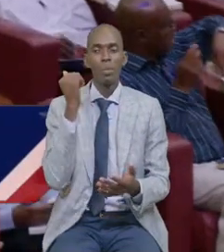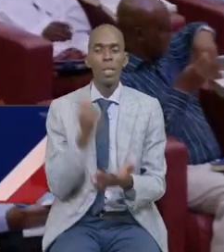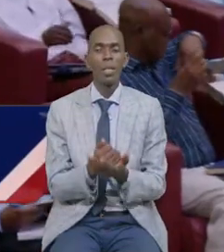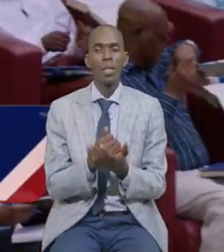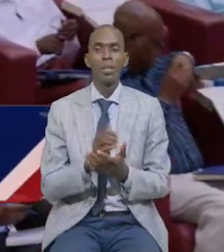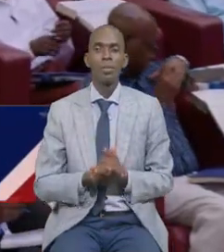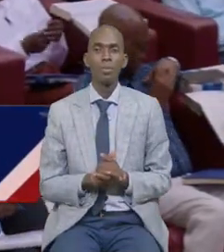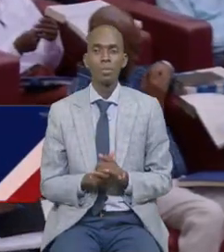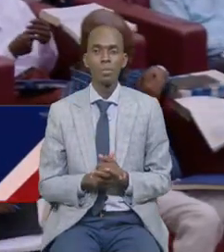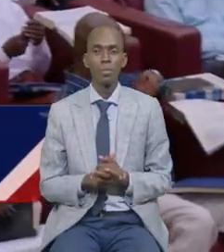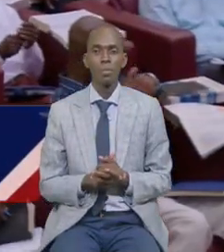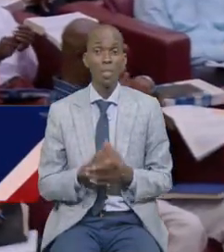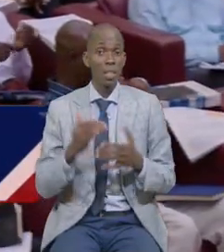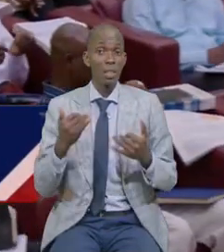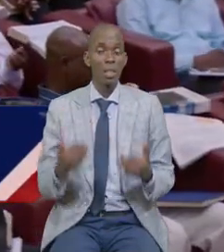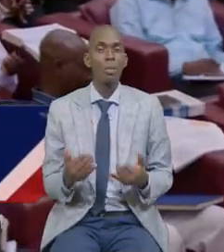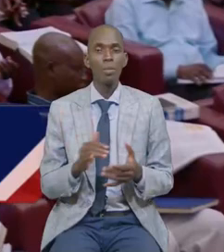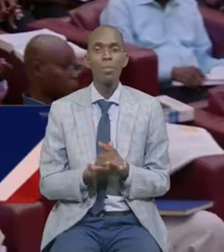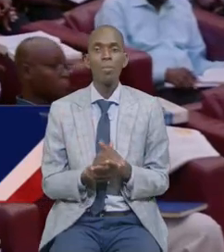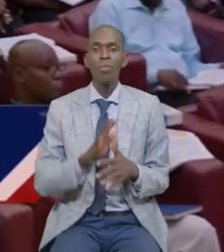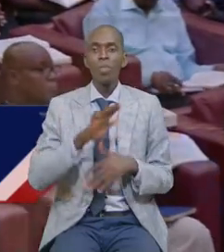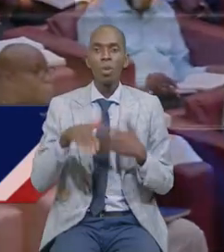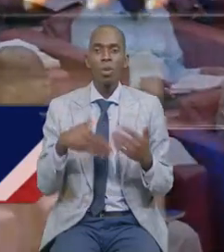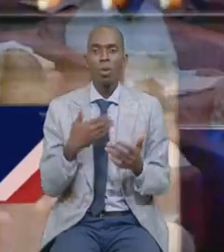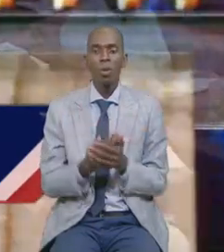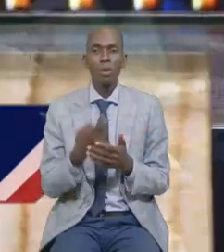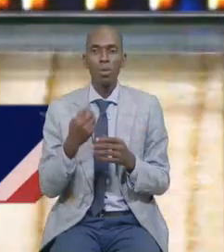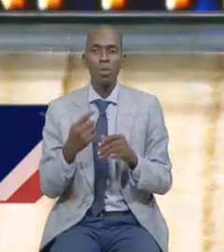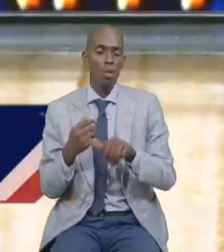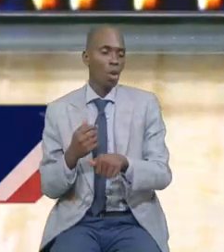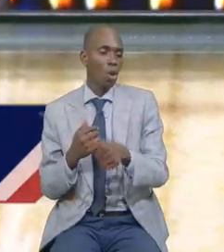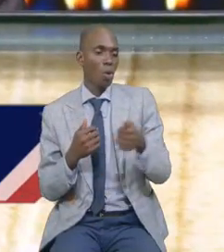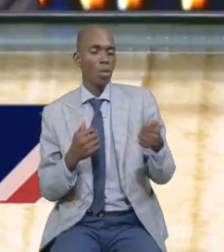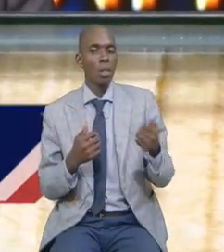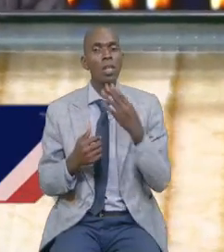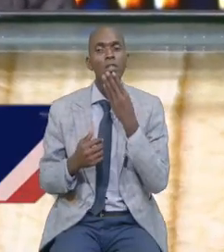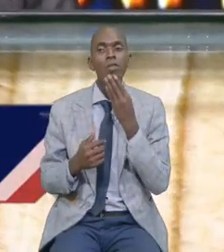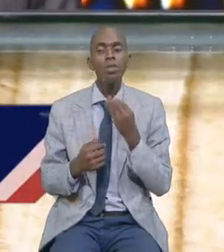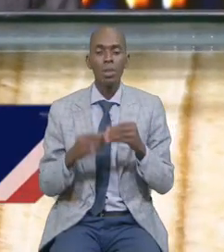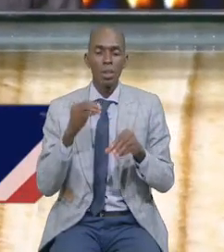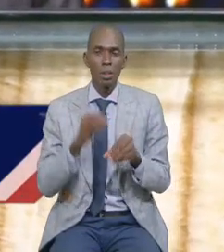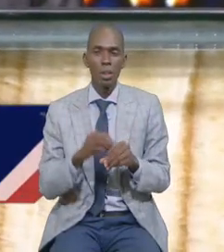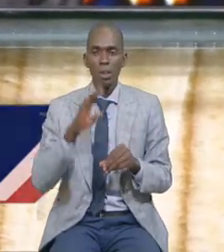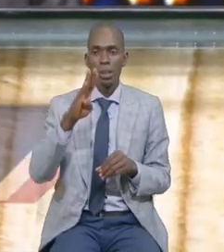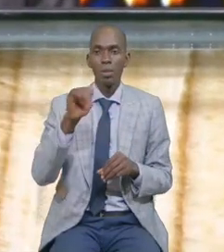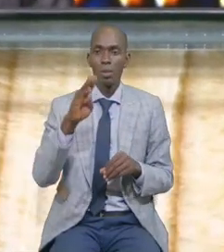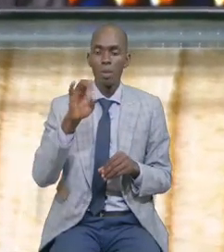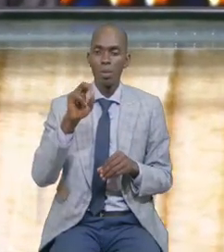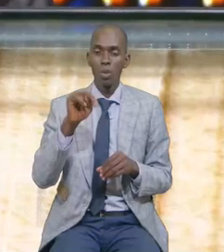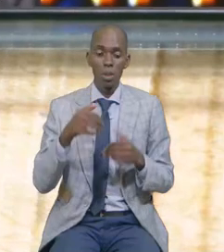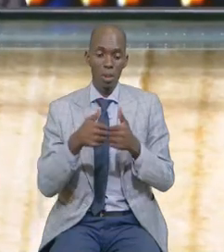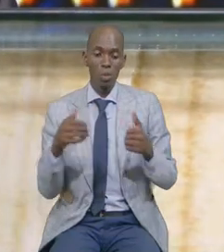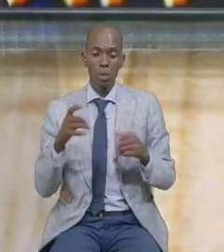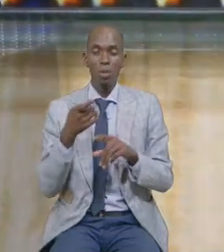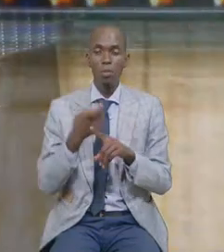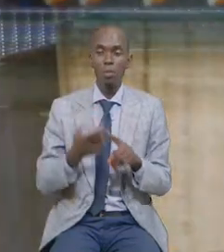Amen. Now, all the other Jews in Babylon, apart from Shadrach, Meshach,